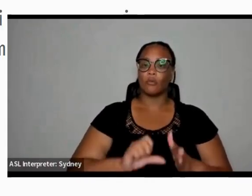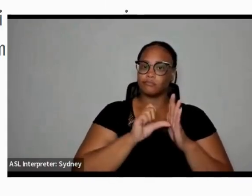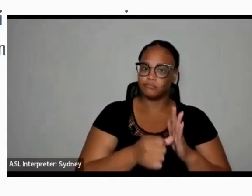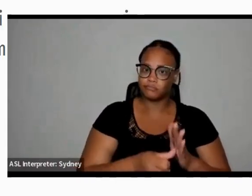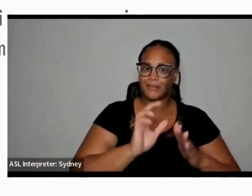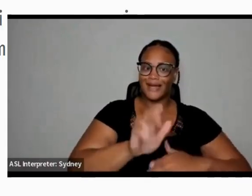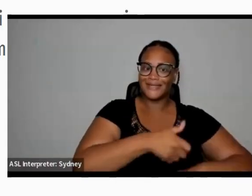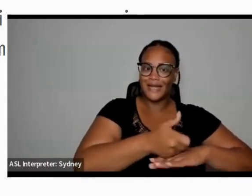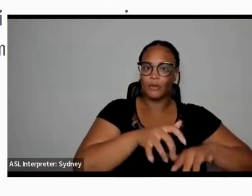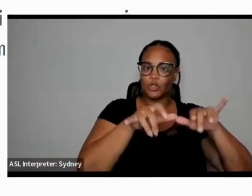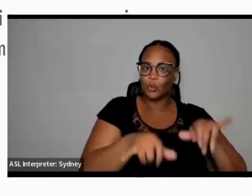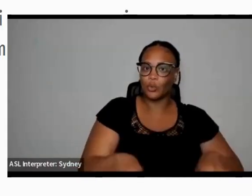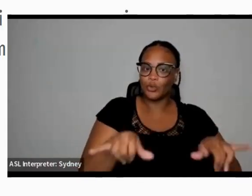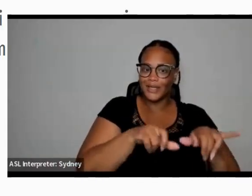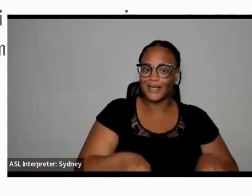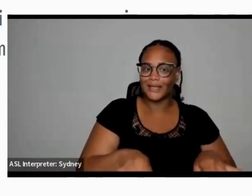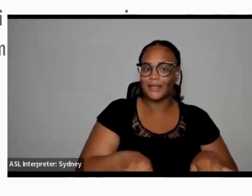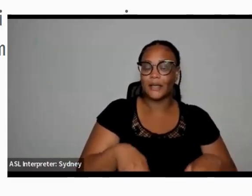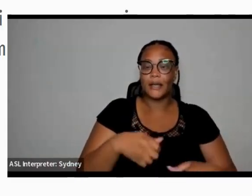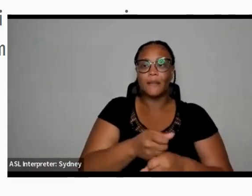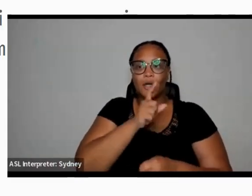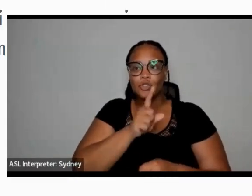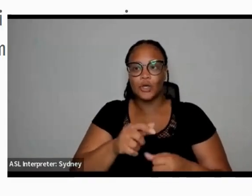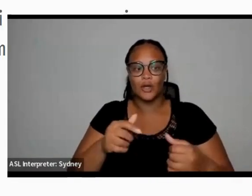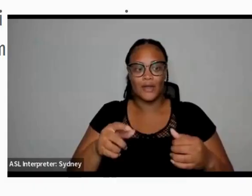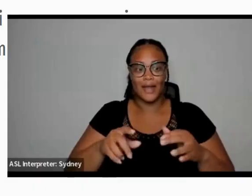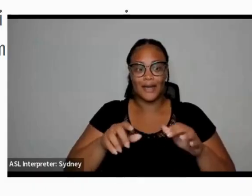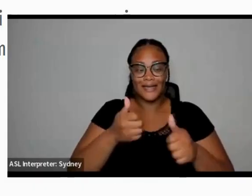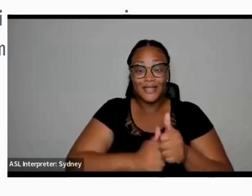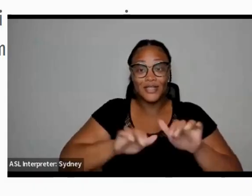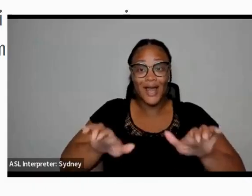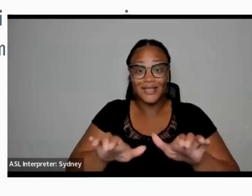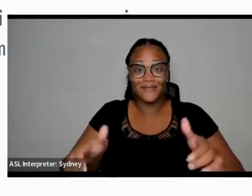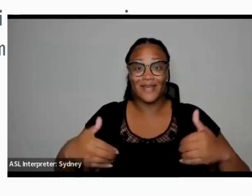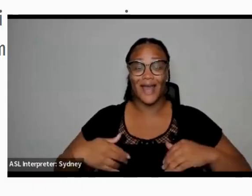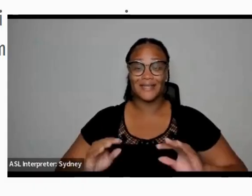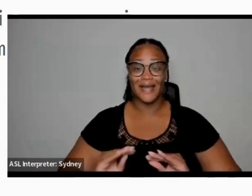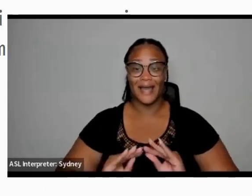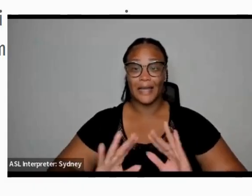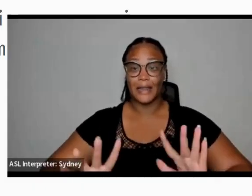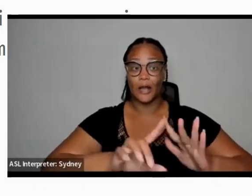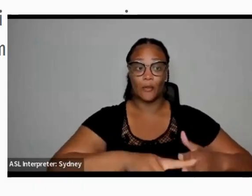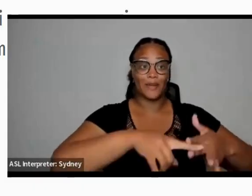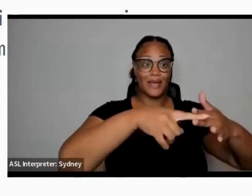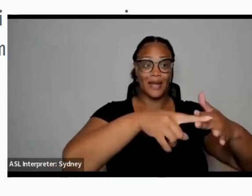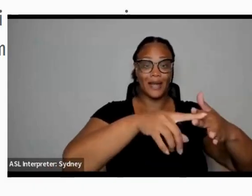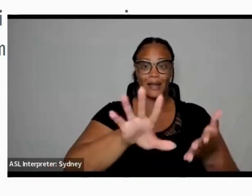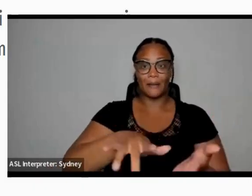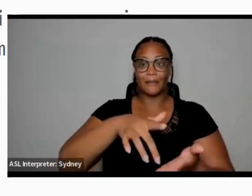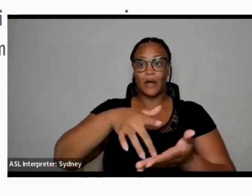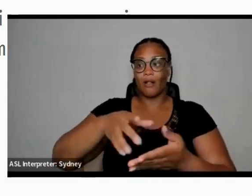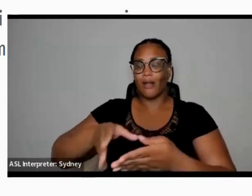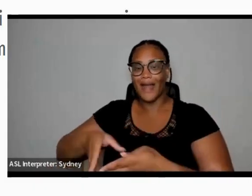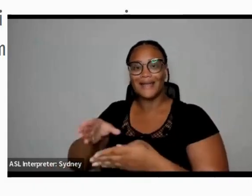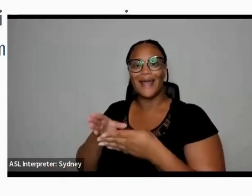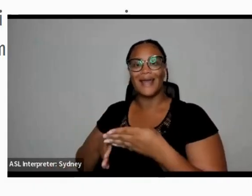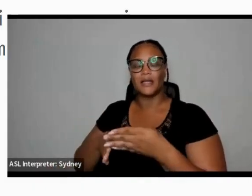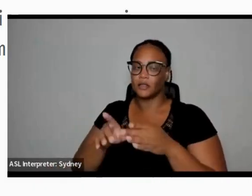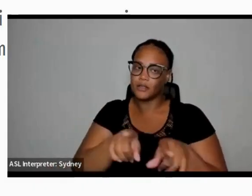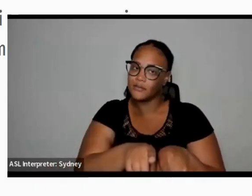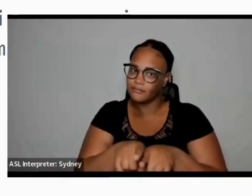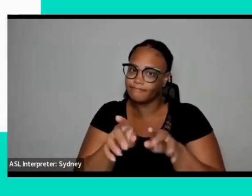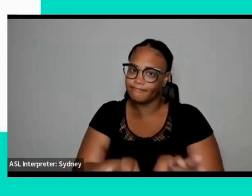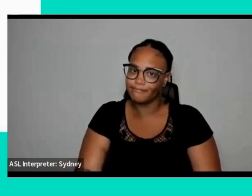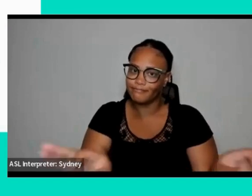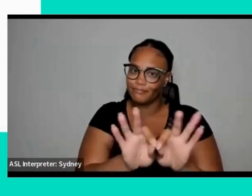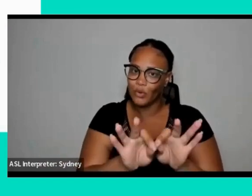ensuring activities have a clear beginning, middle, and end are also very important when we're thinking about our routines for